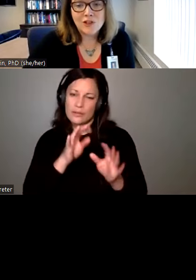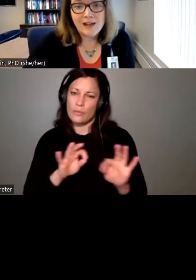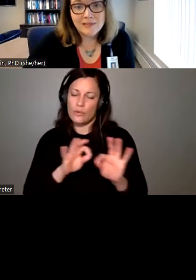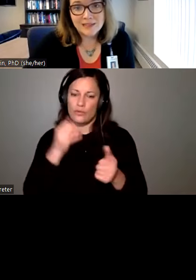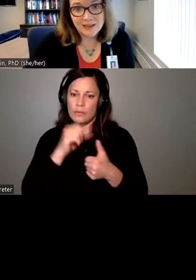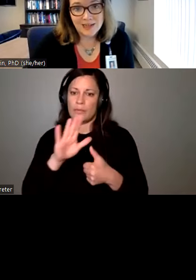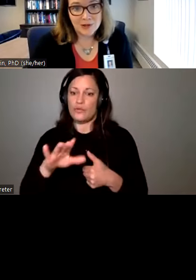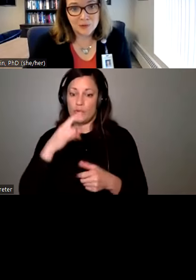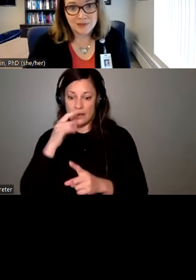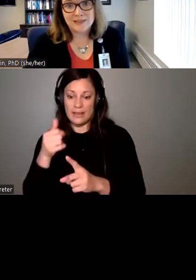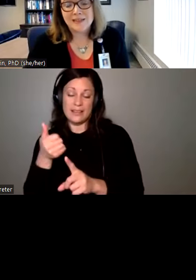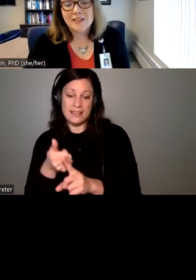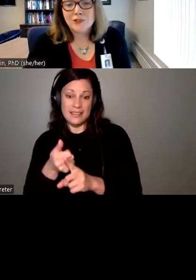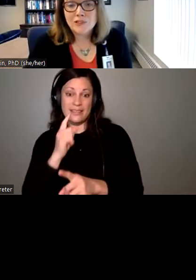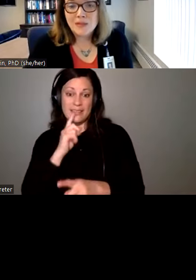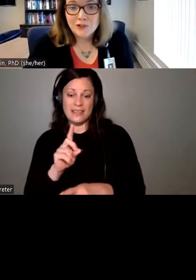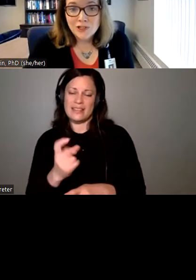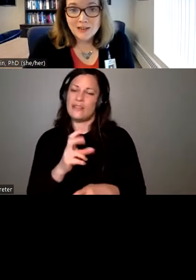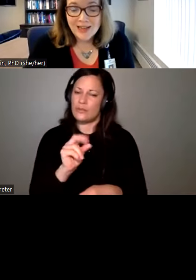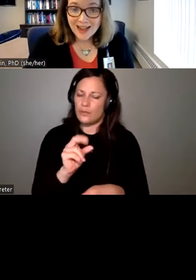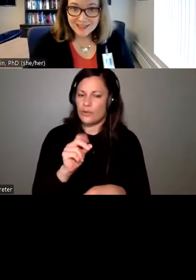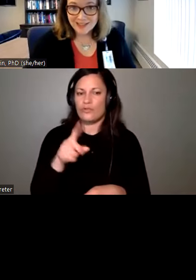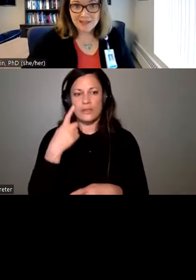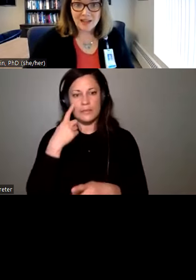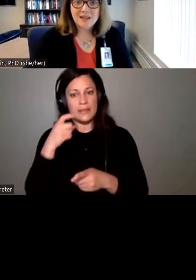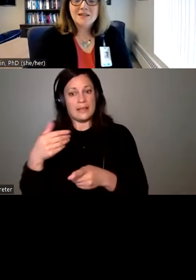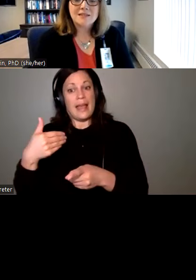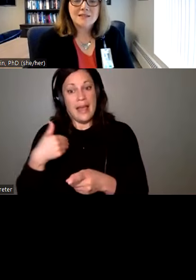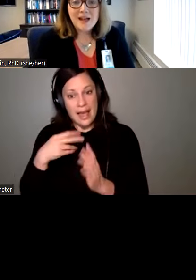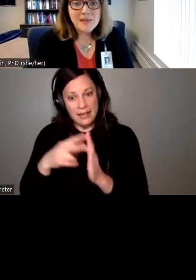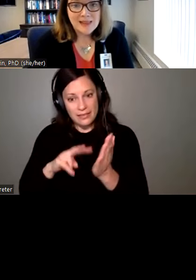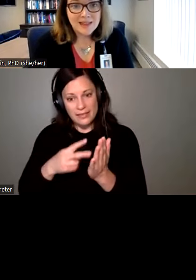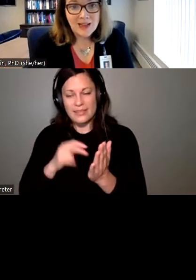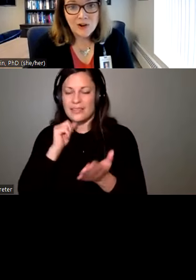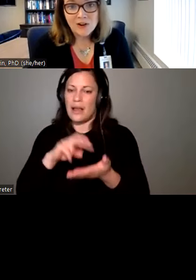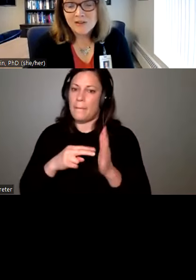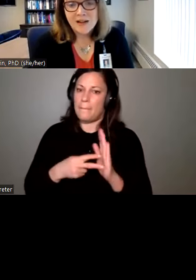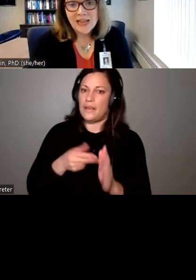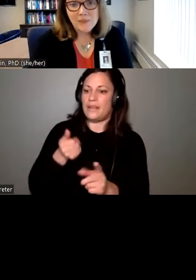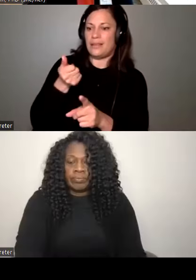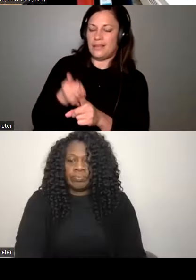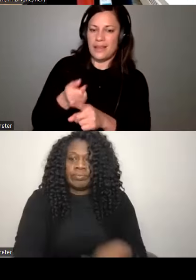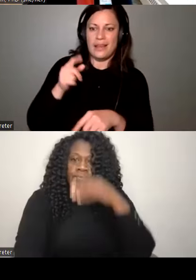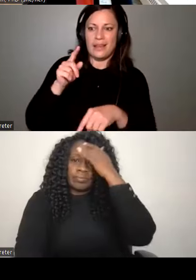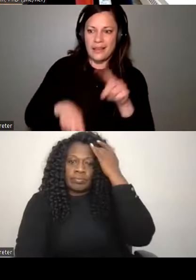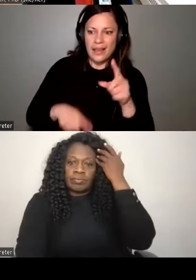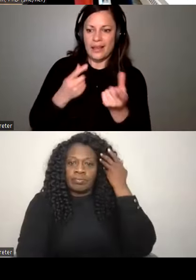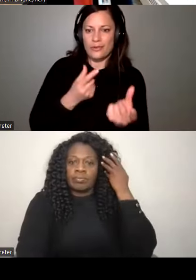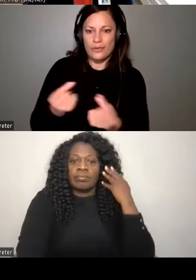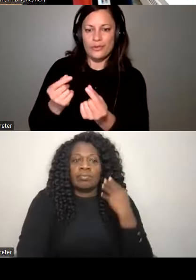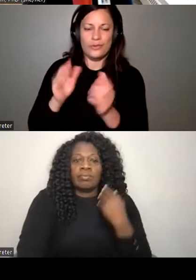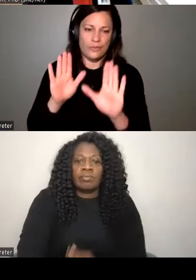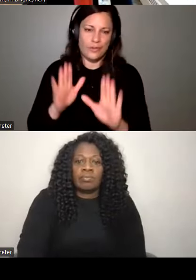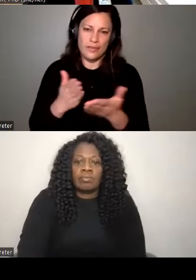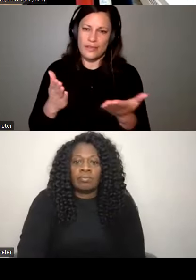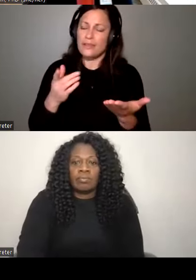that your child is not a diagnosis. So just because your child has dyslexia does not mean that they are not capable of doing wonderful things.